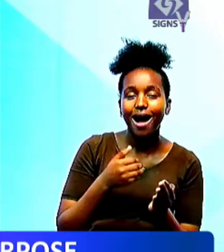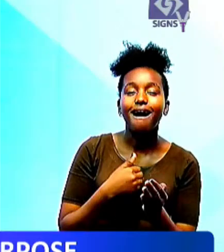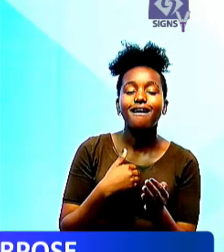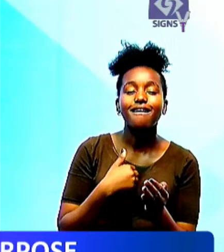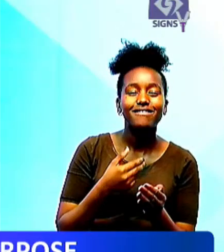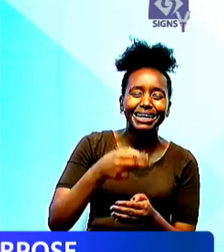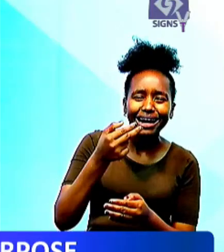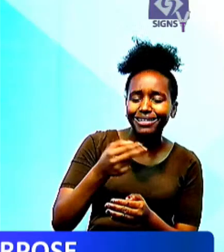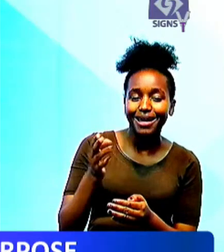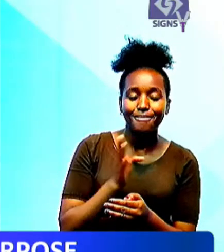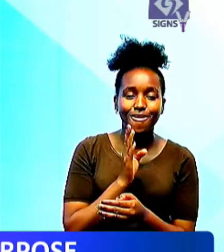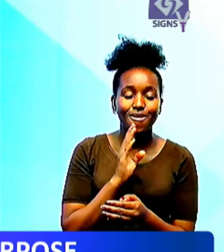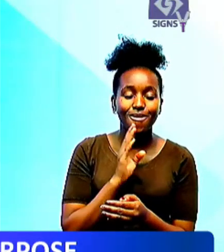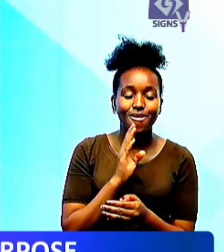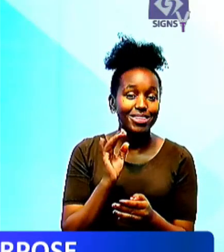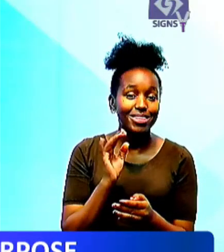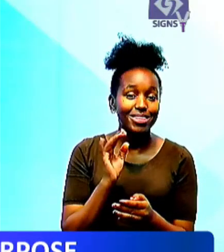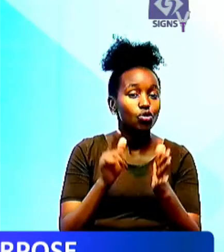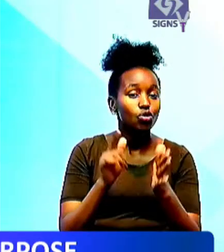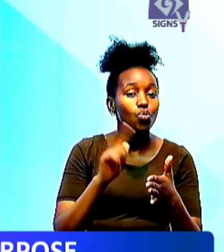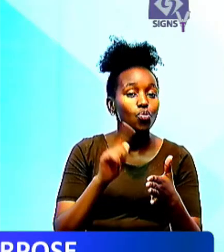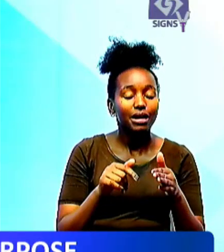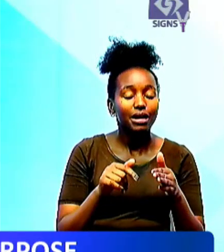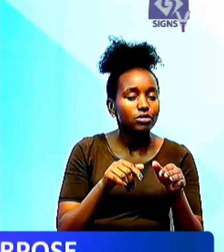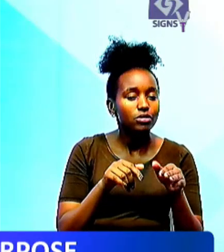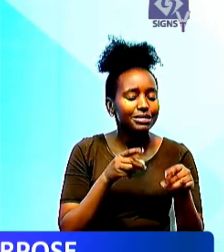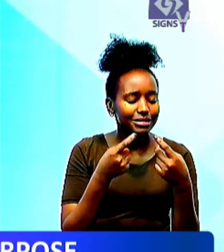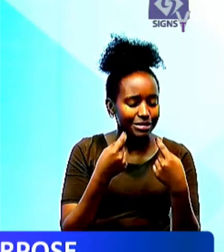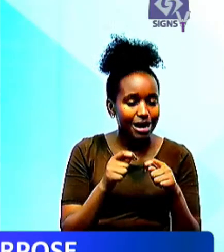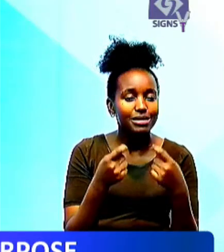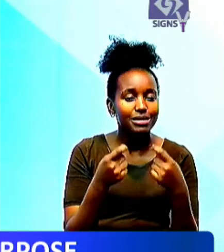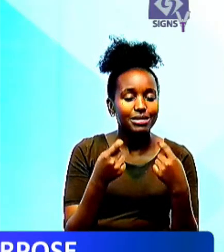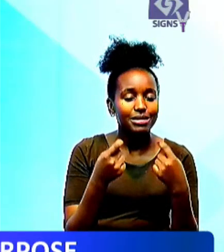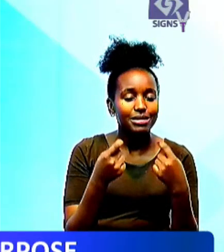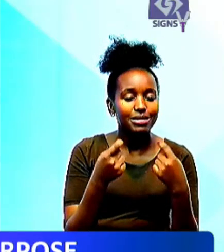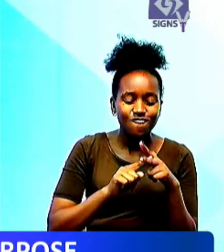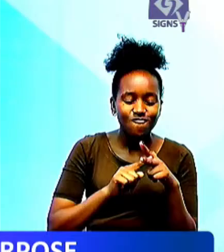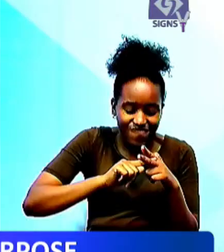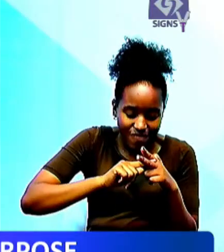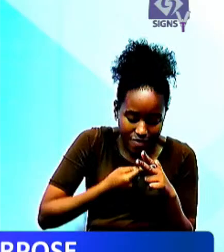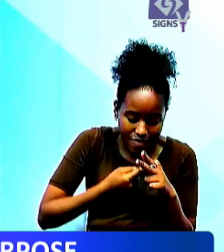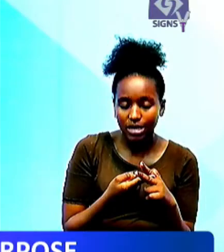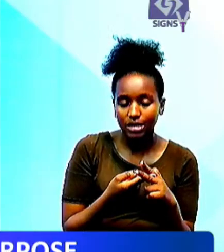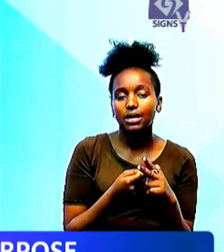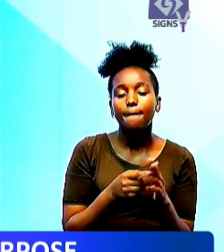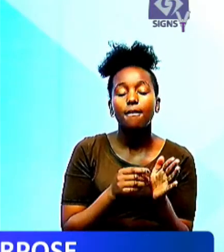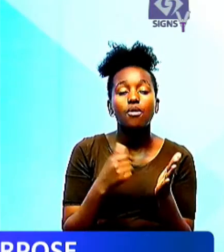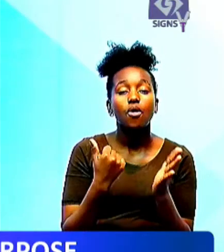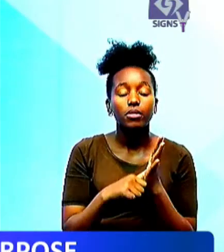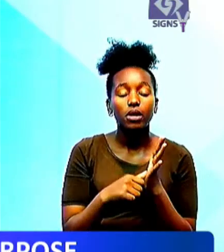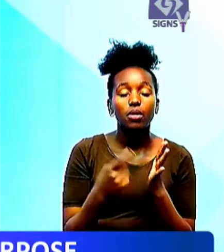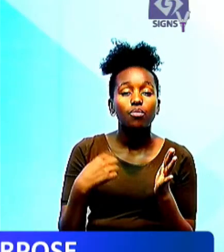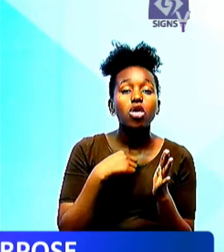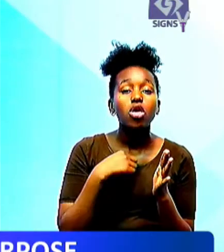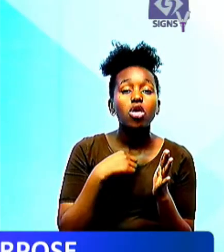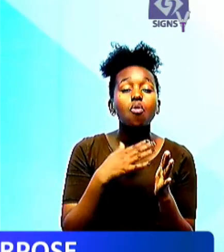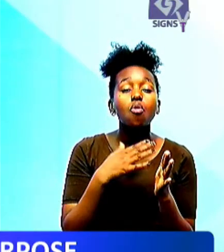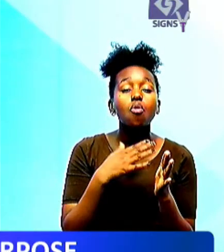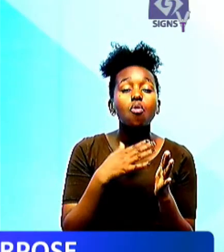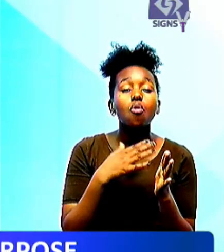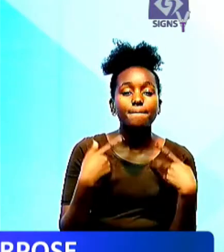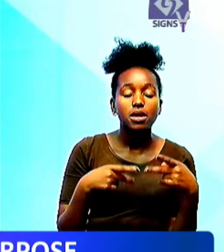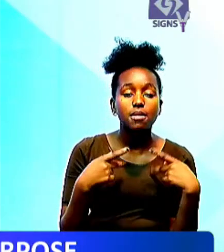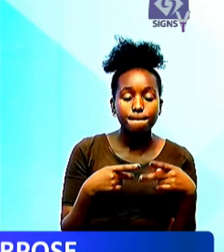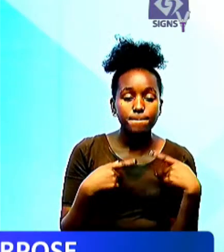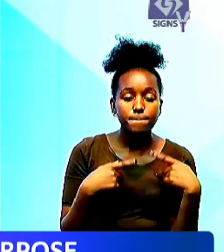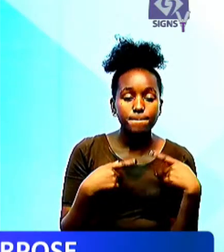one monetary tightening policy. You are trying to increase the interest rate to help the locals, the people,